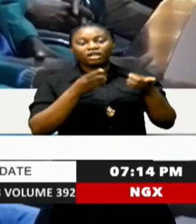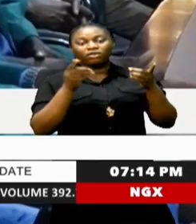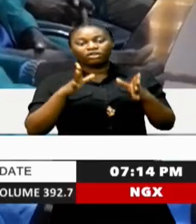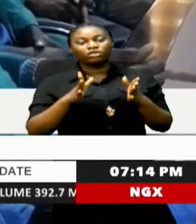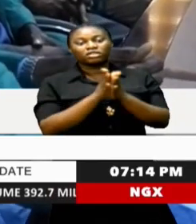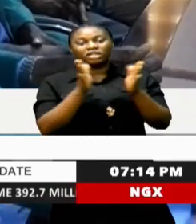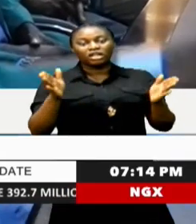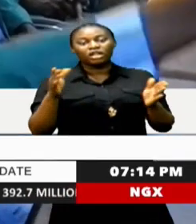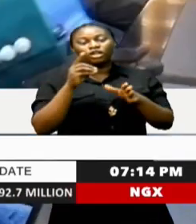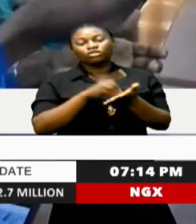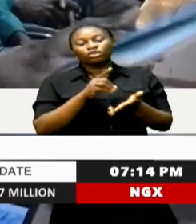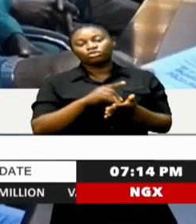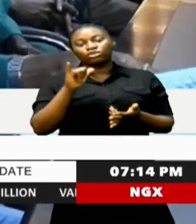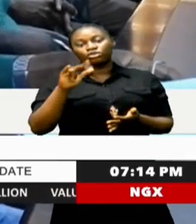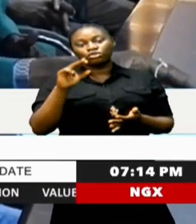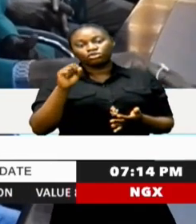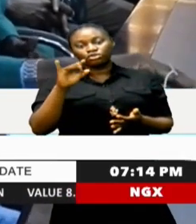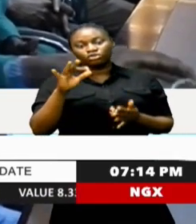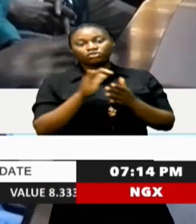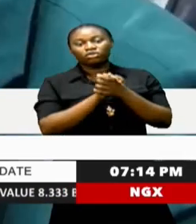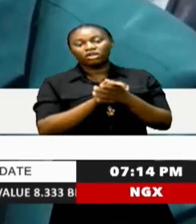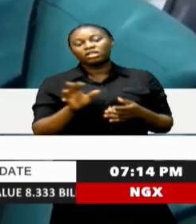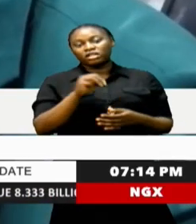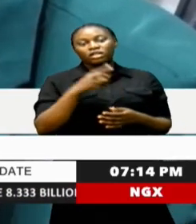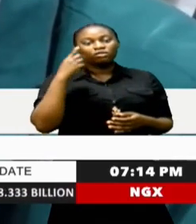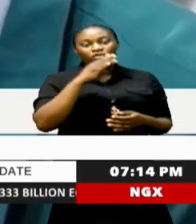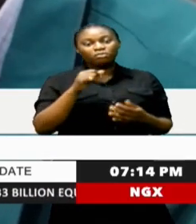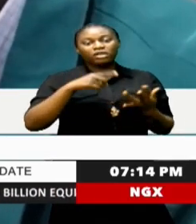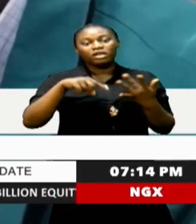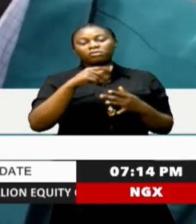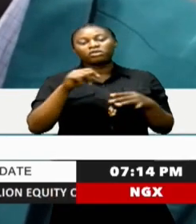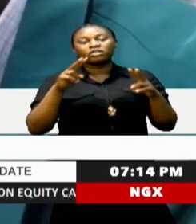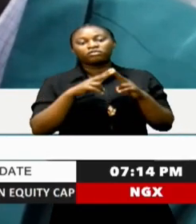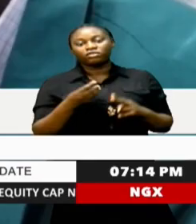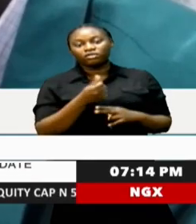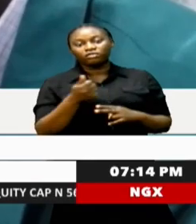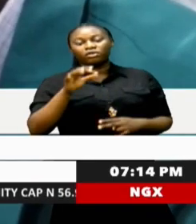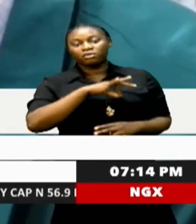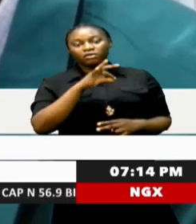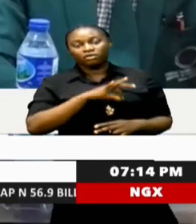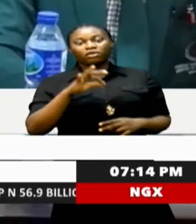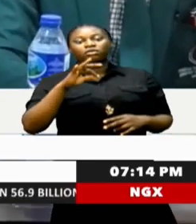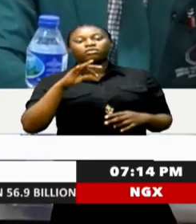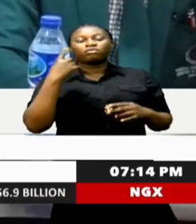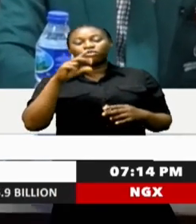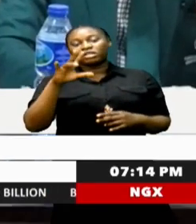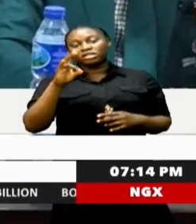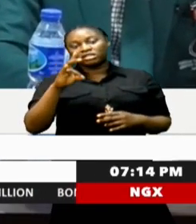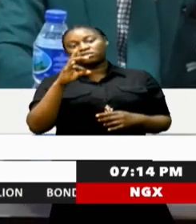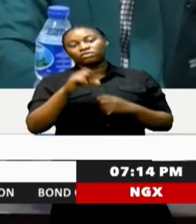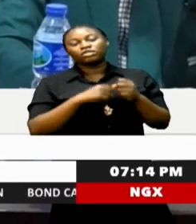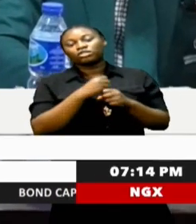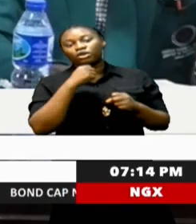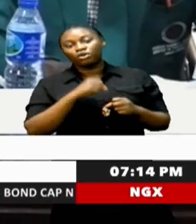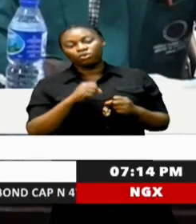Corps, Dr. Yusuf Buba Yakub, congratulated them for being among the very few beneficiaries of the 37-year-old scheme